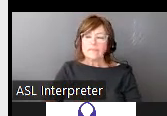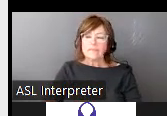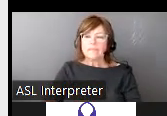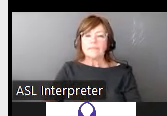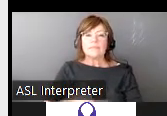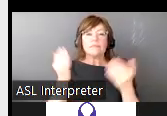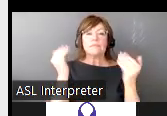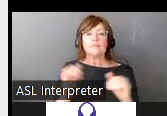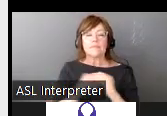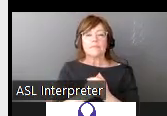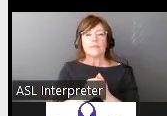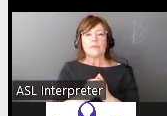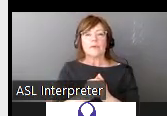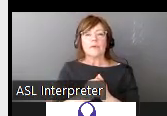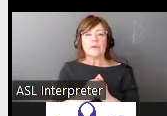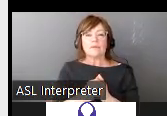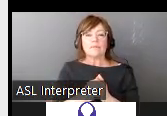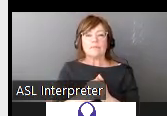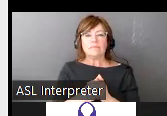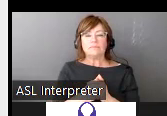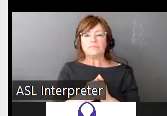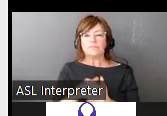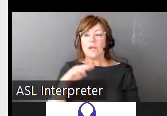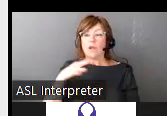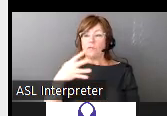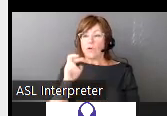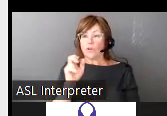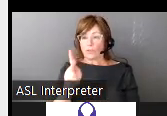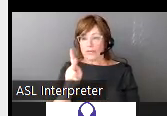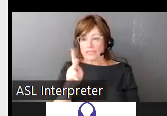Okay, now on to the fourth risk factor.